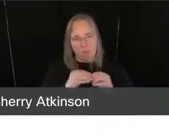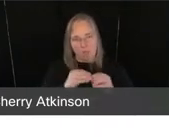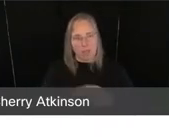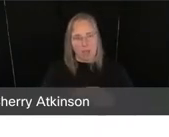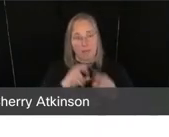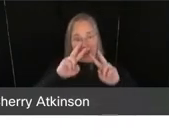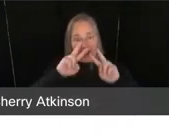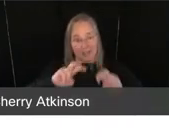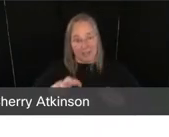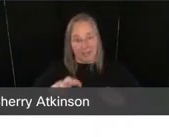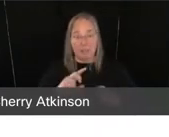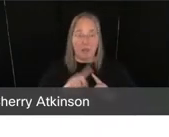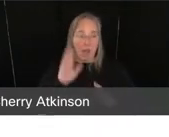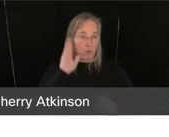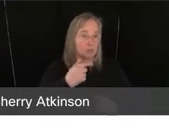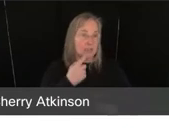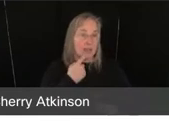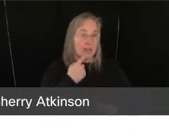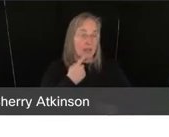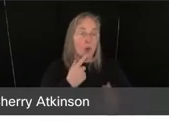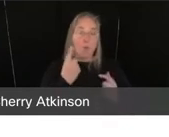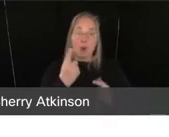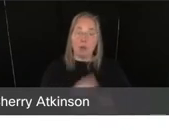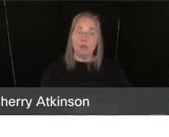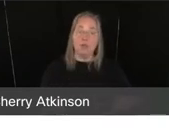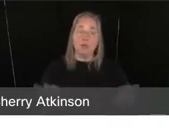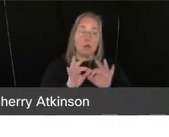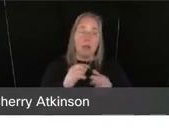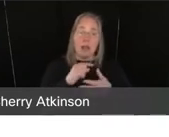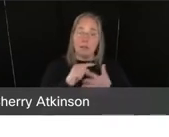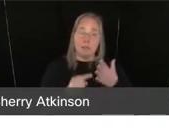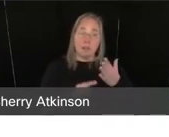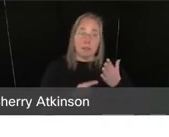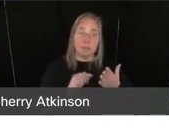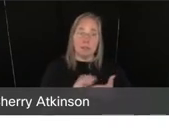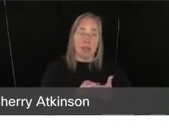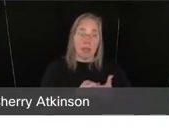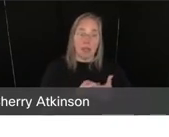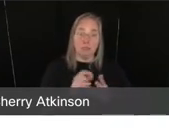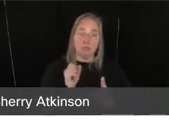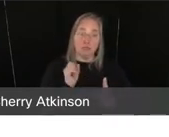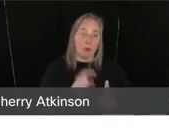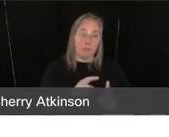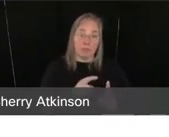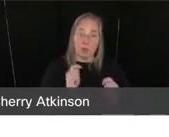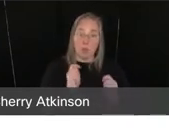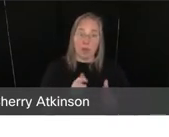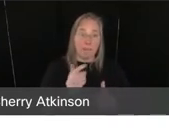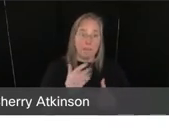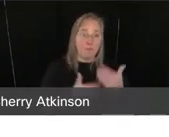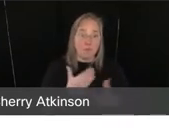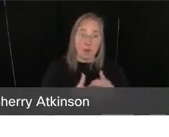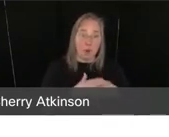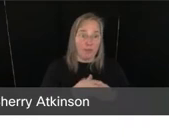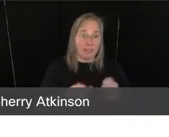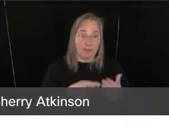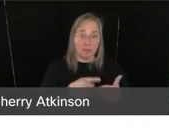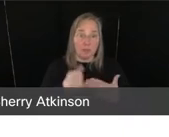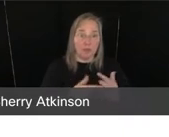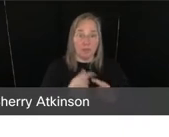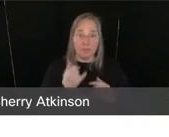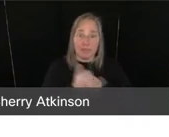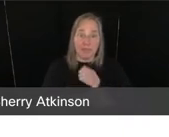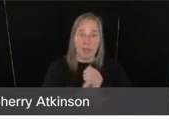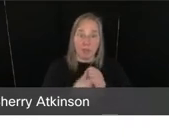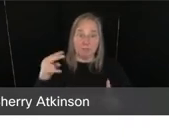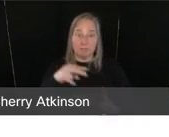say one of the critical elements that kind of prompted quick movement on this project from the county standpoint is